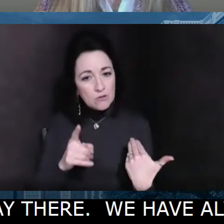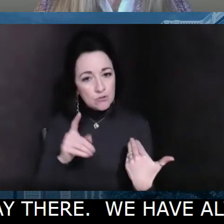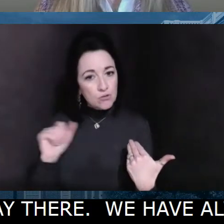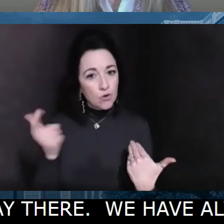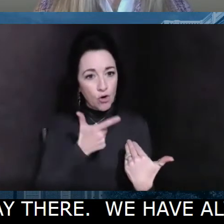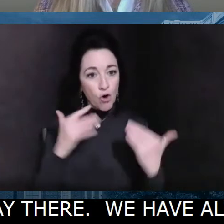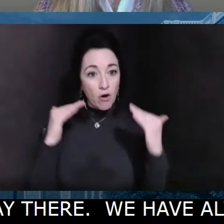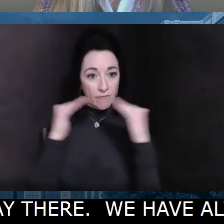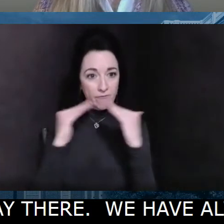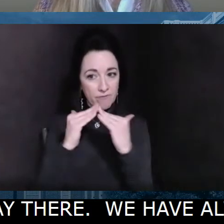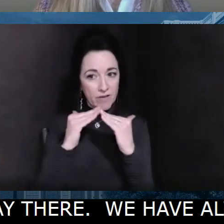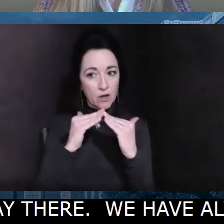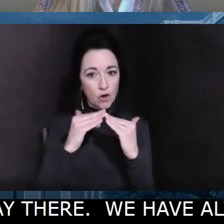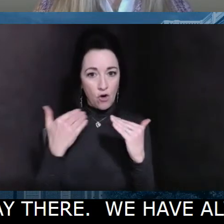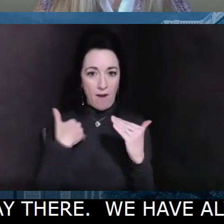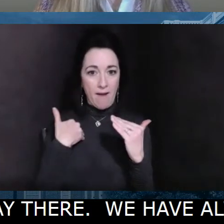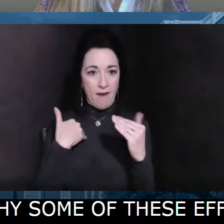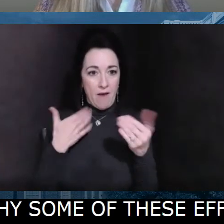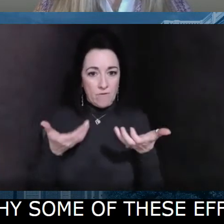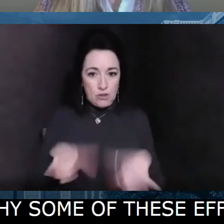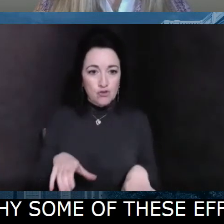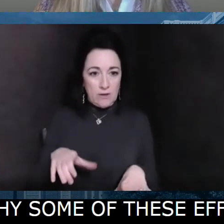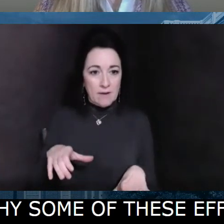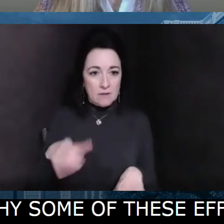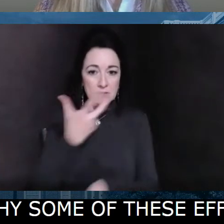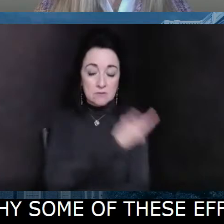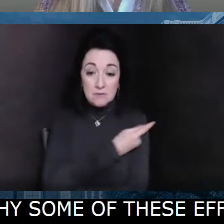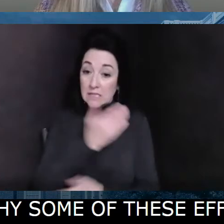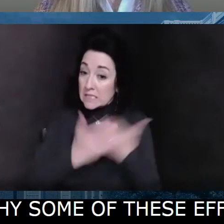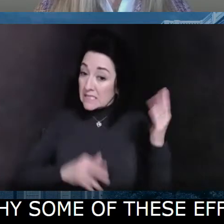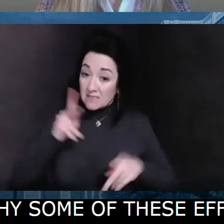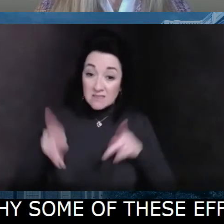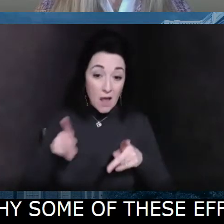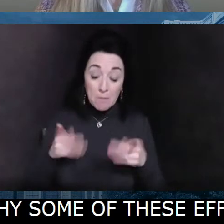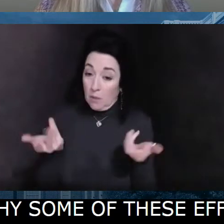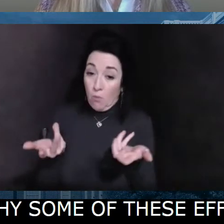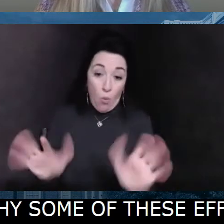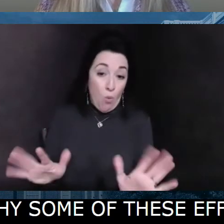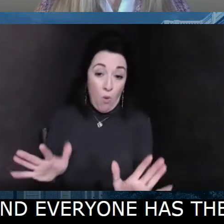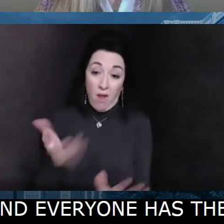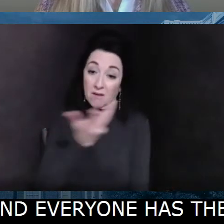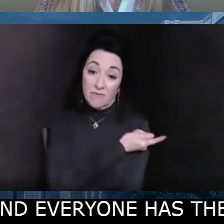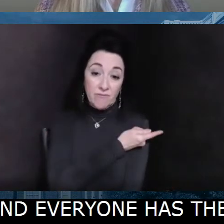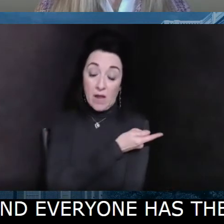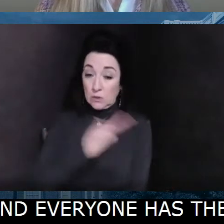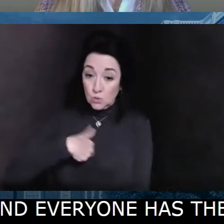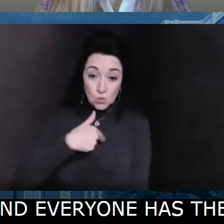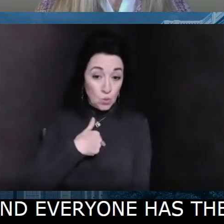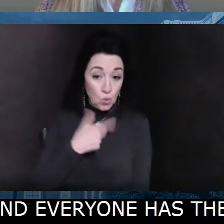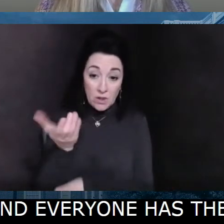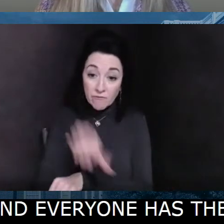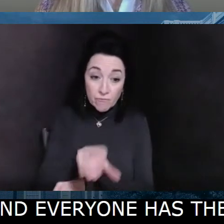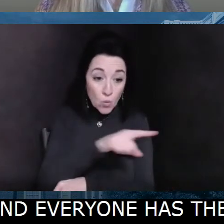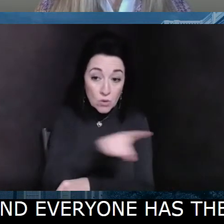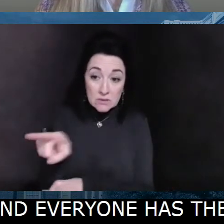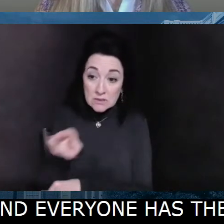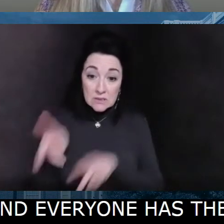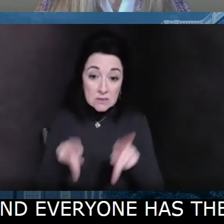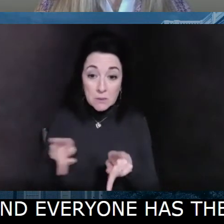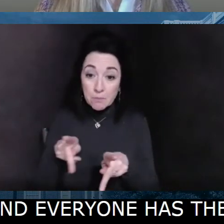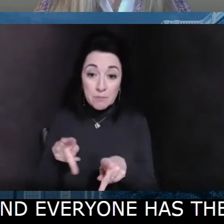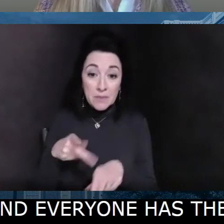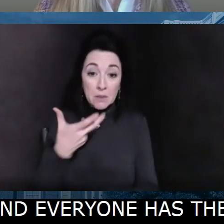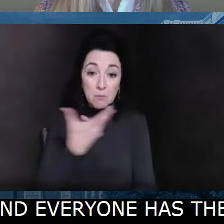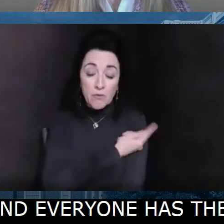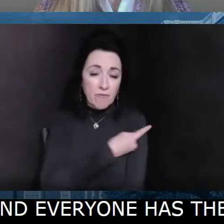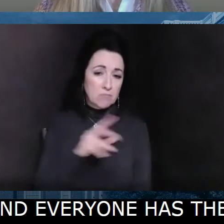get vaccinated. Some people don't want to get vaccinated, and we're not forcing people to get vaccinated. But we want people to have the